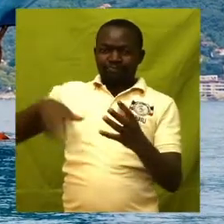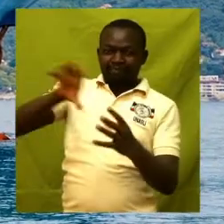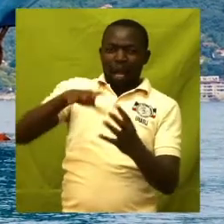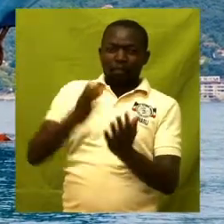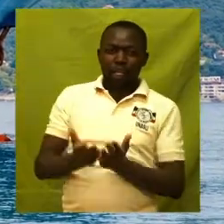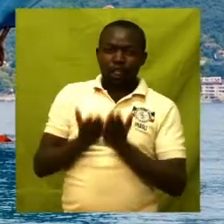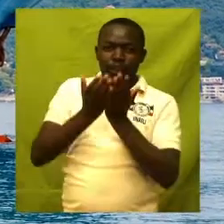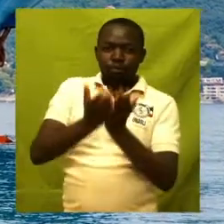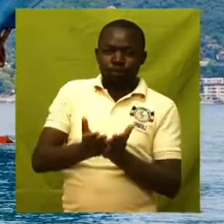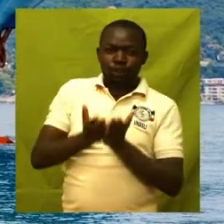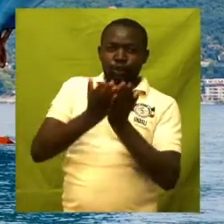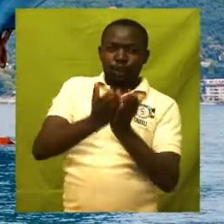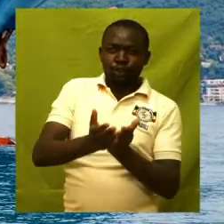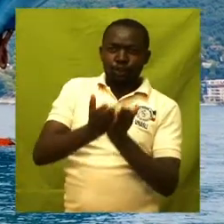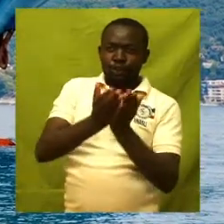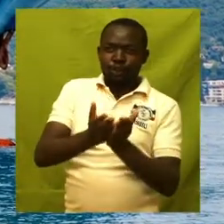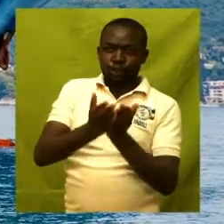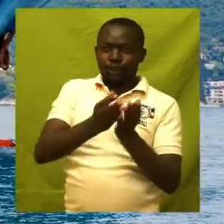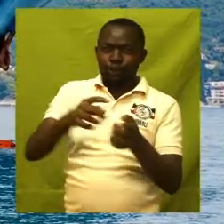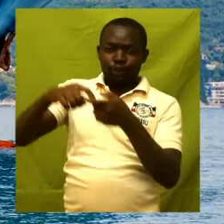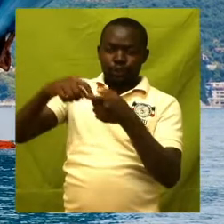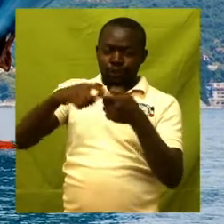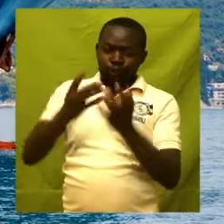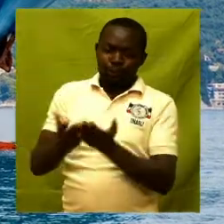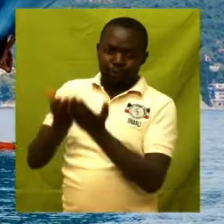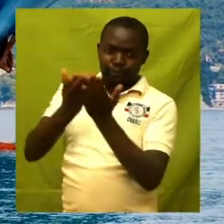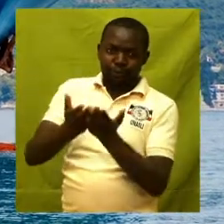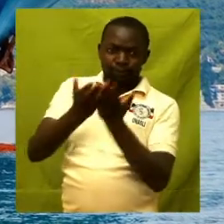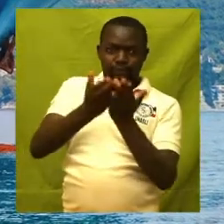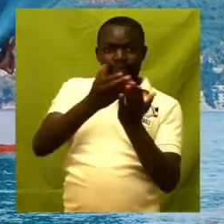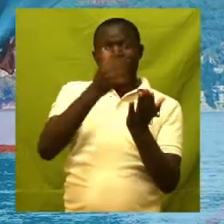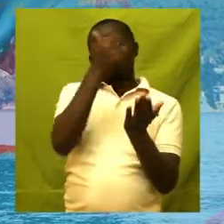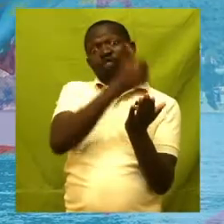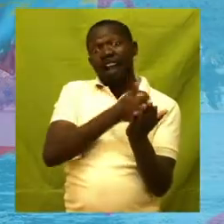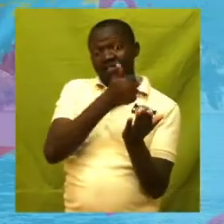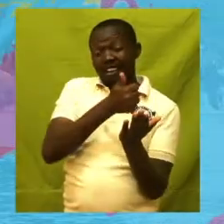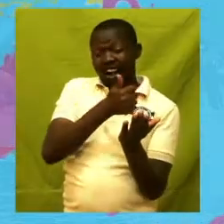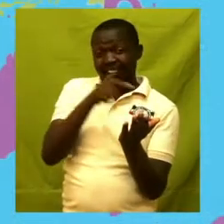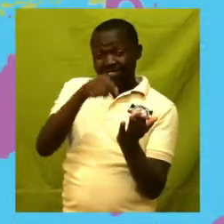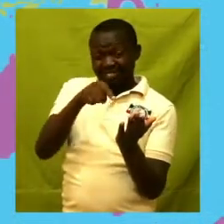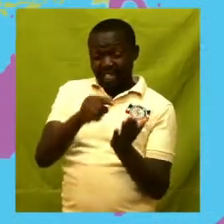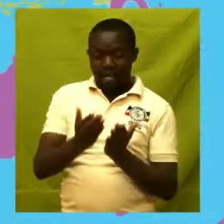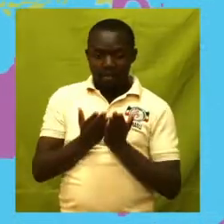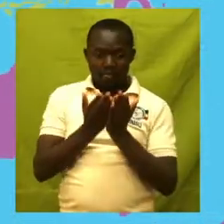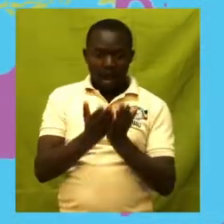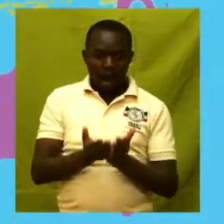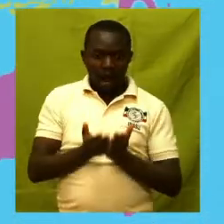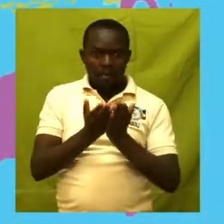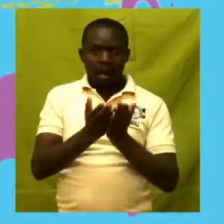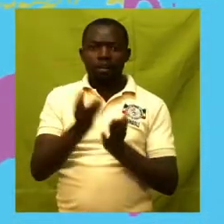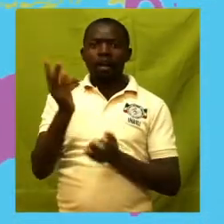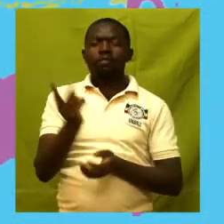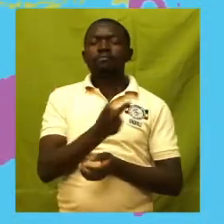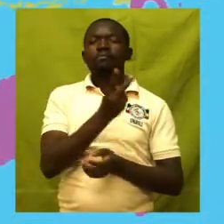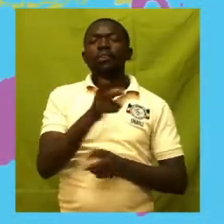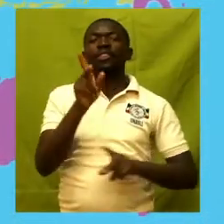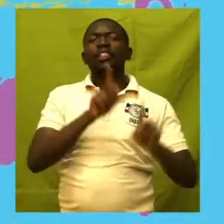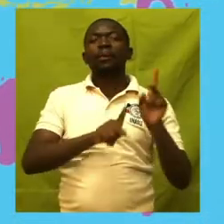Ocean. So they are very important for transport. And they transport both people